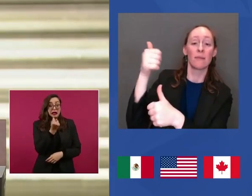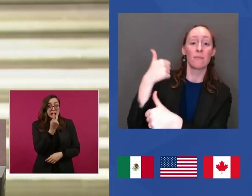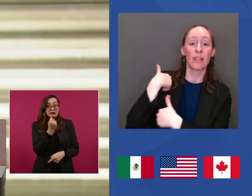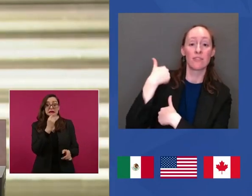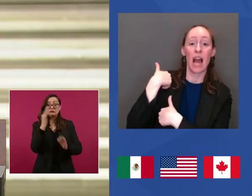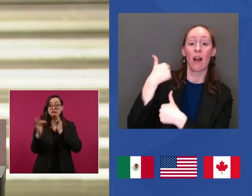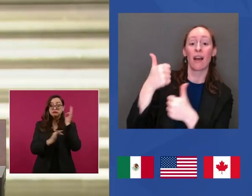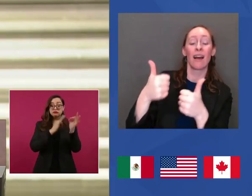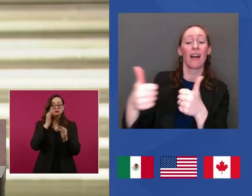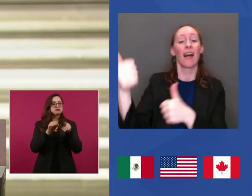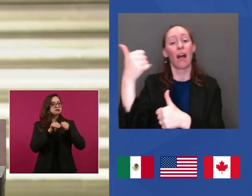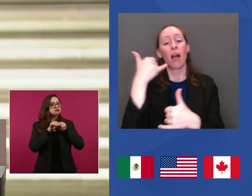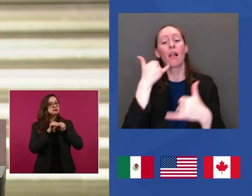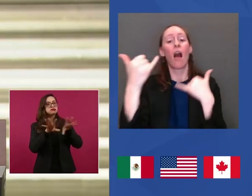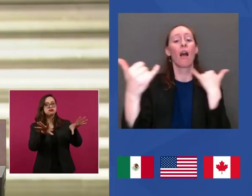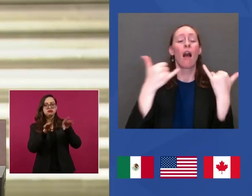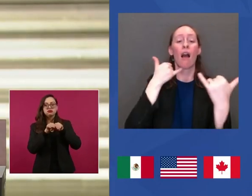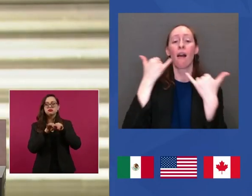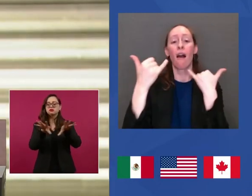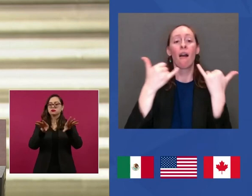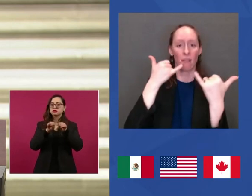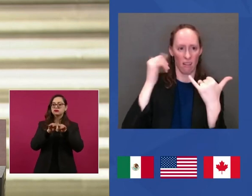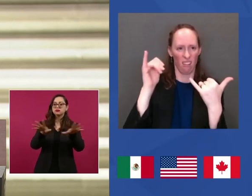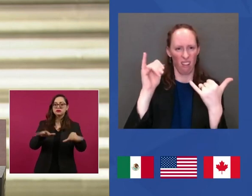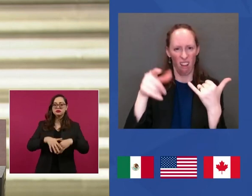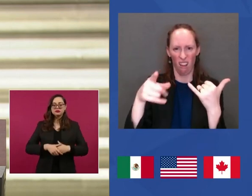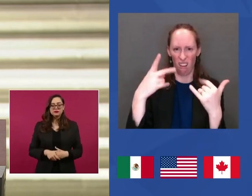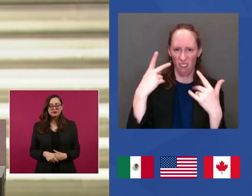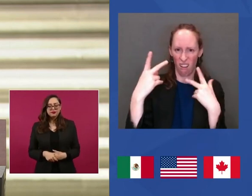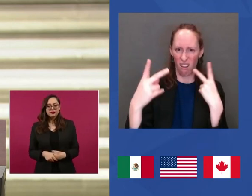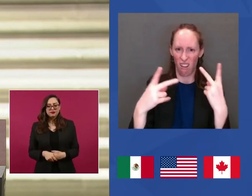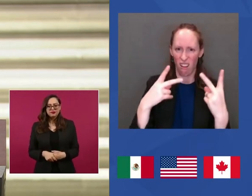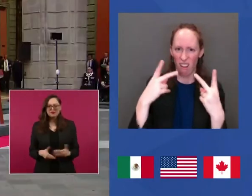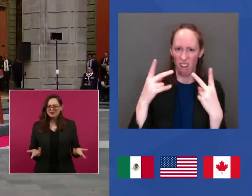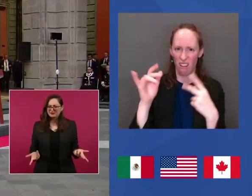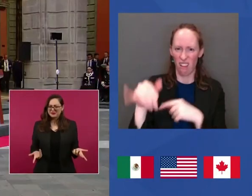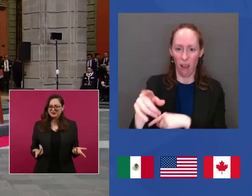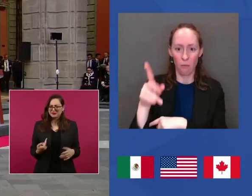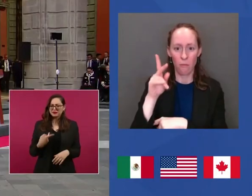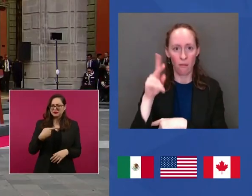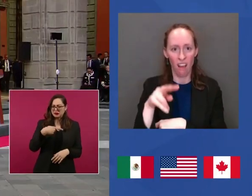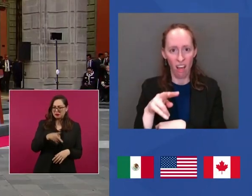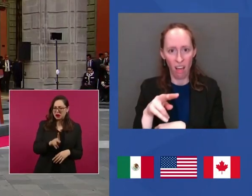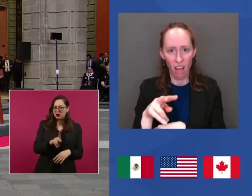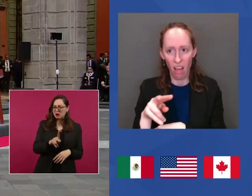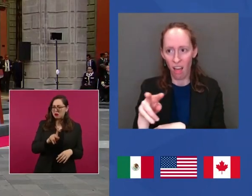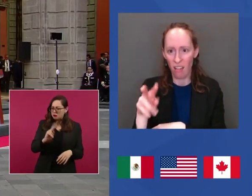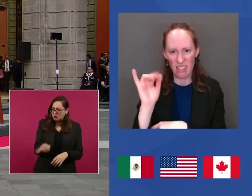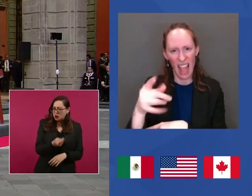And that's what's being disseminated all over. But we have seen